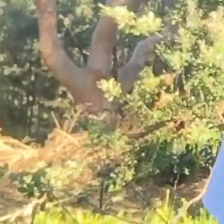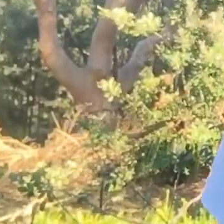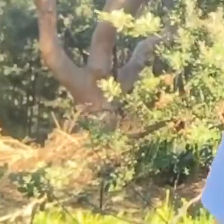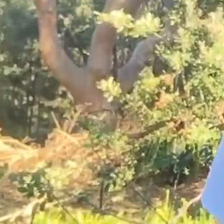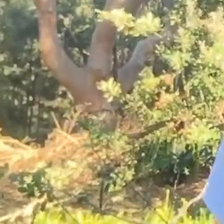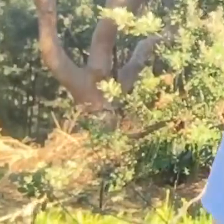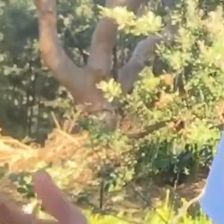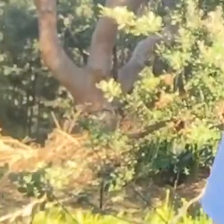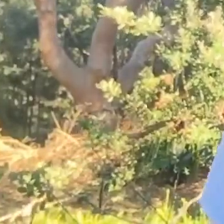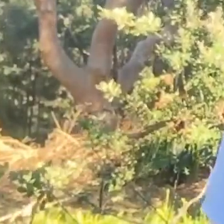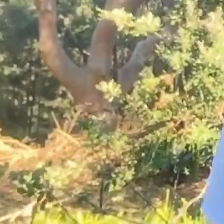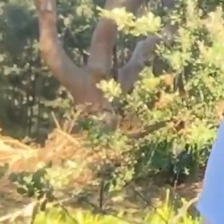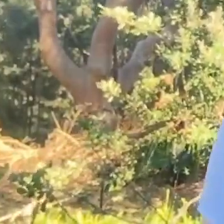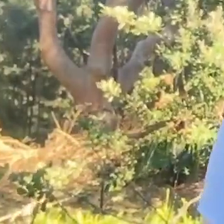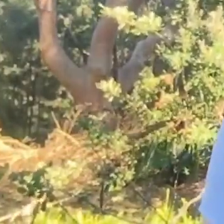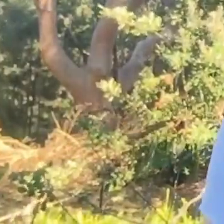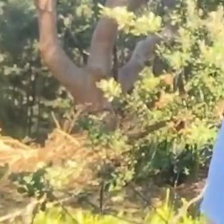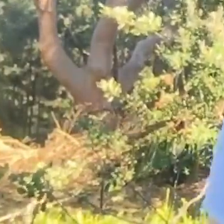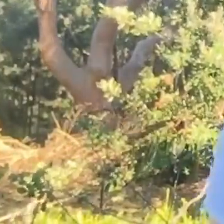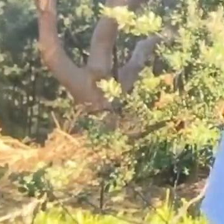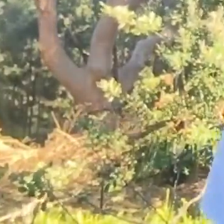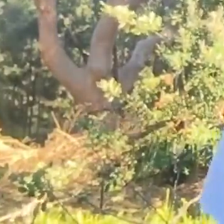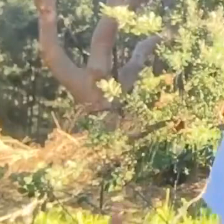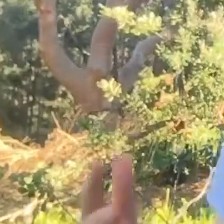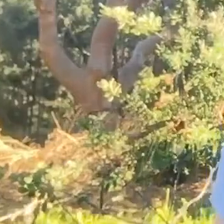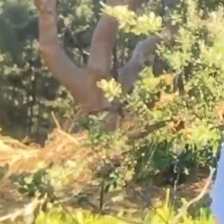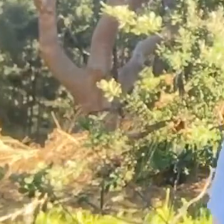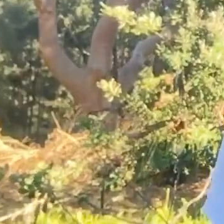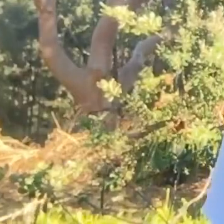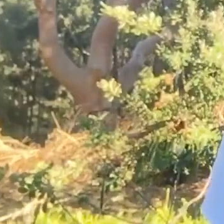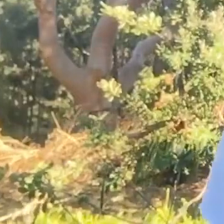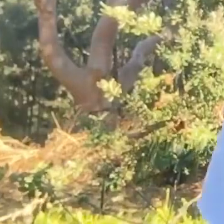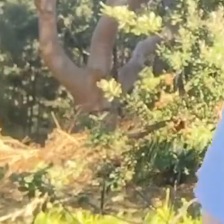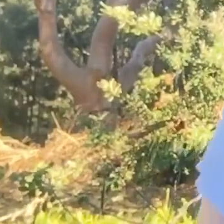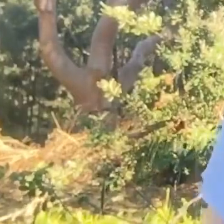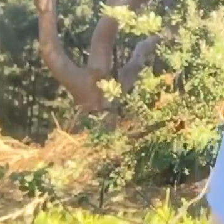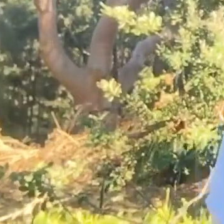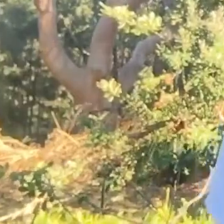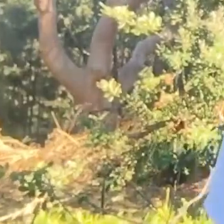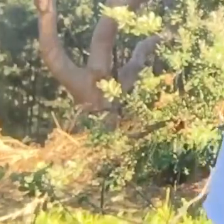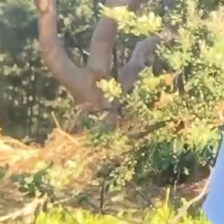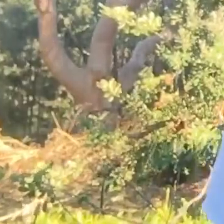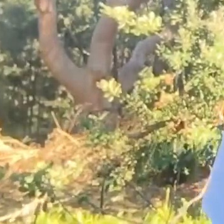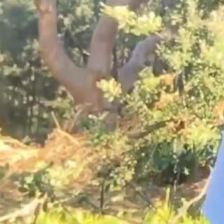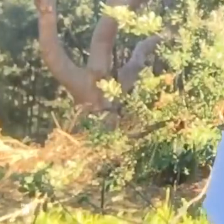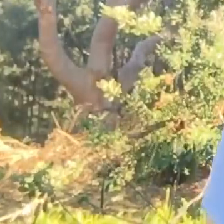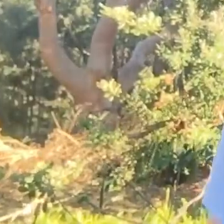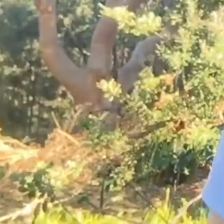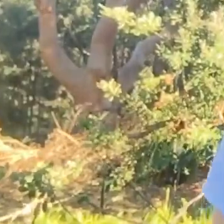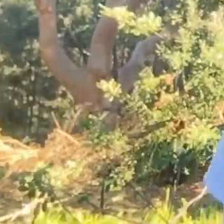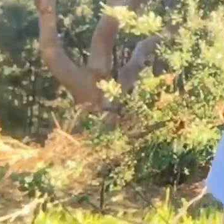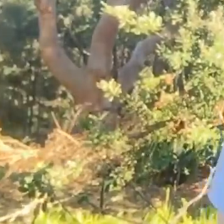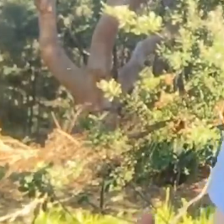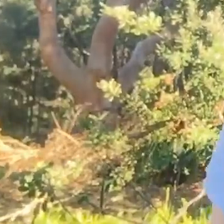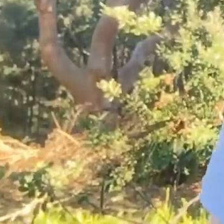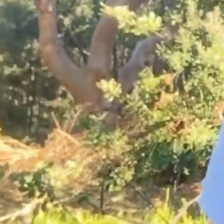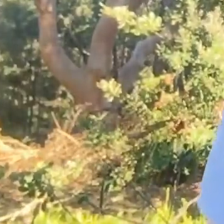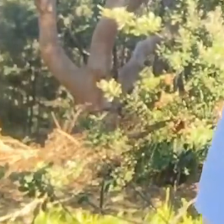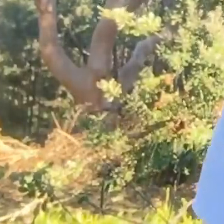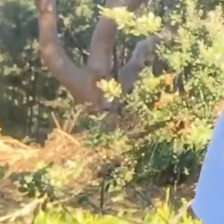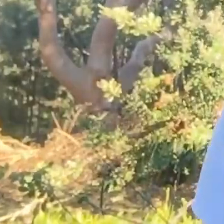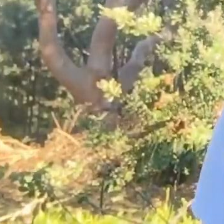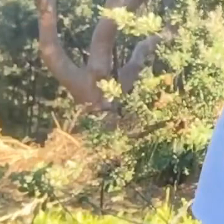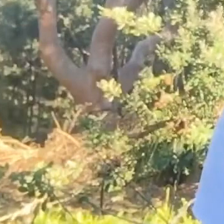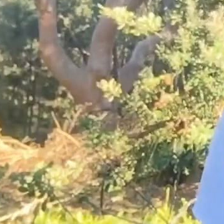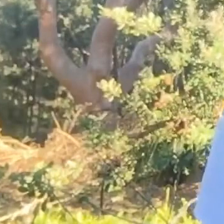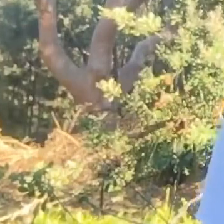swift medical attention and that she will become well enough to be able to return home. Lord, we pray for Elaine